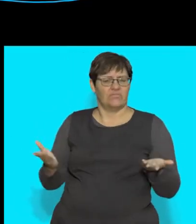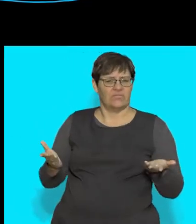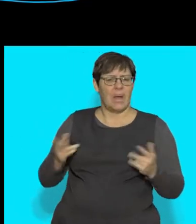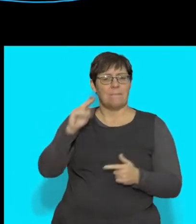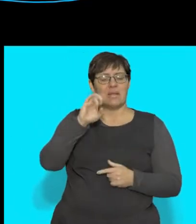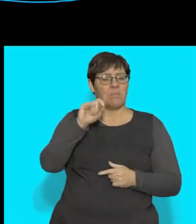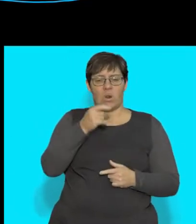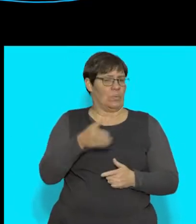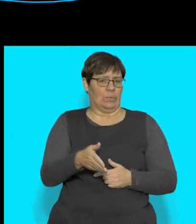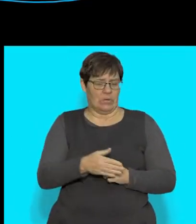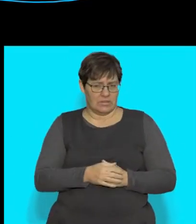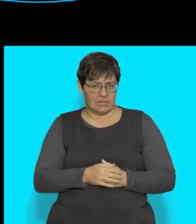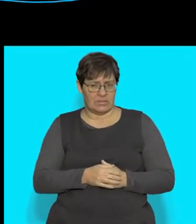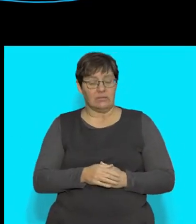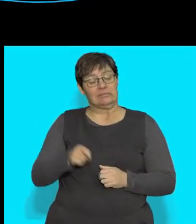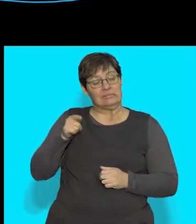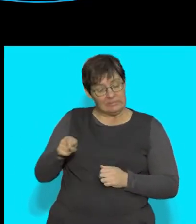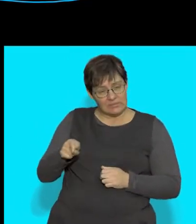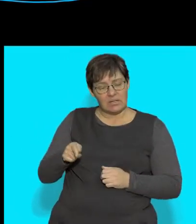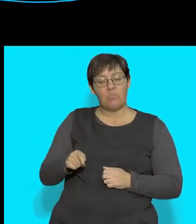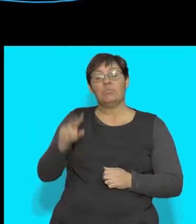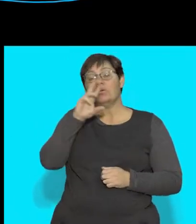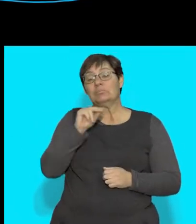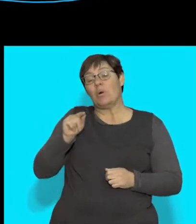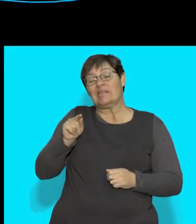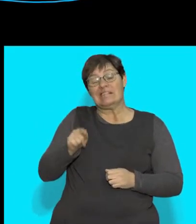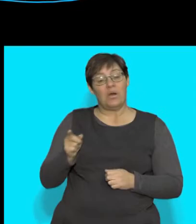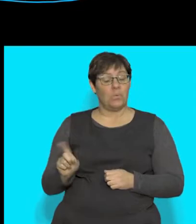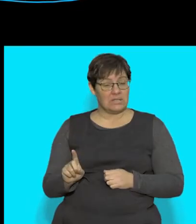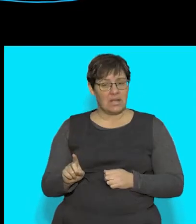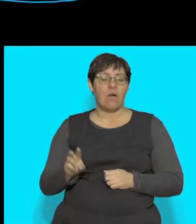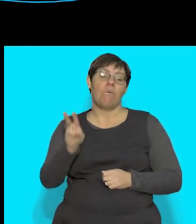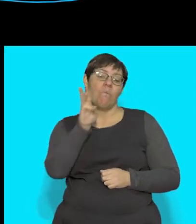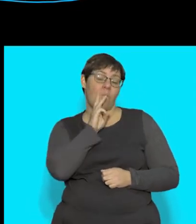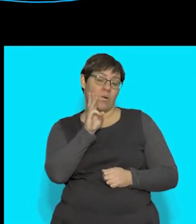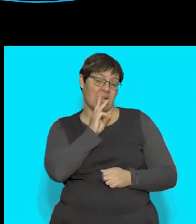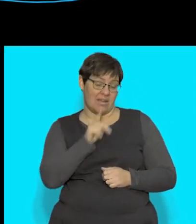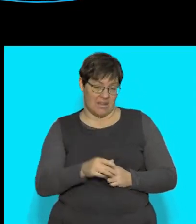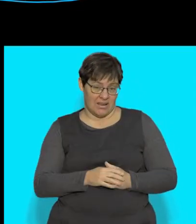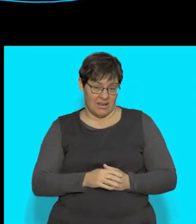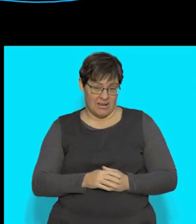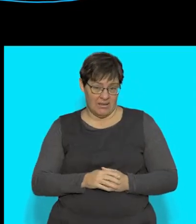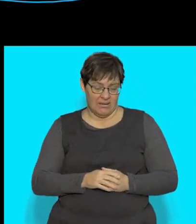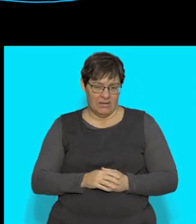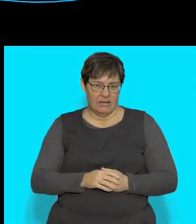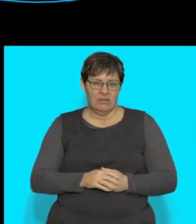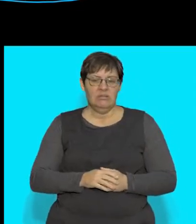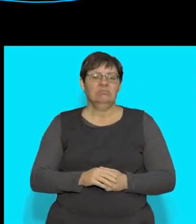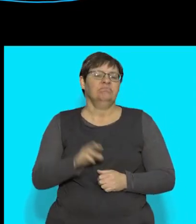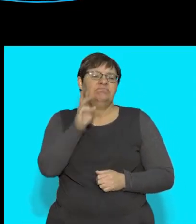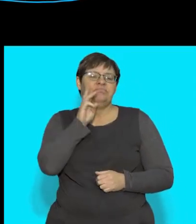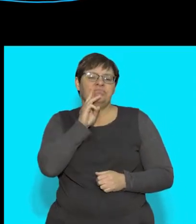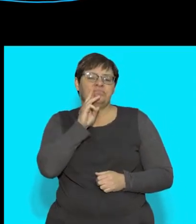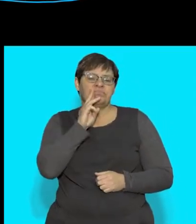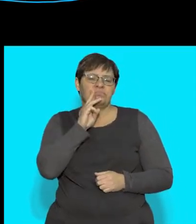metabolic wastes that we spoke about was water. Now remember, water is sweating. So when we